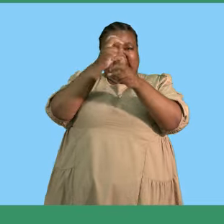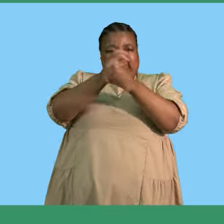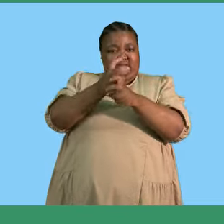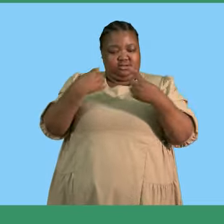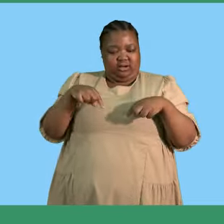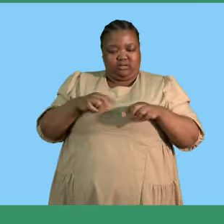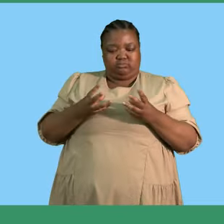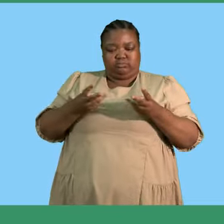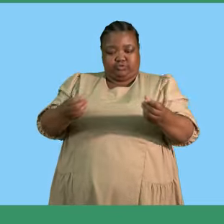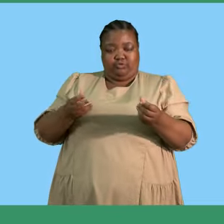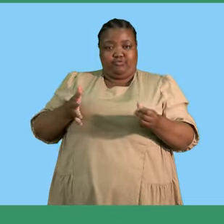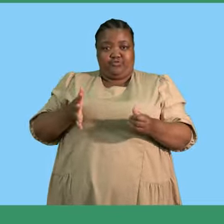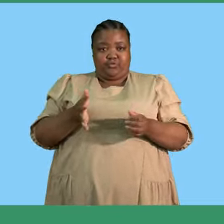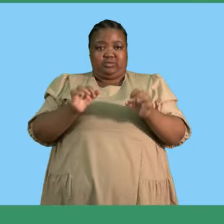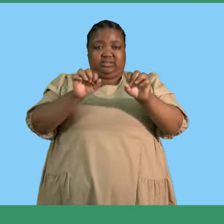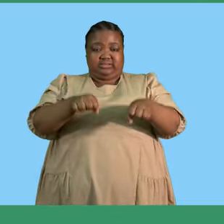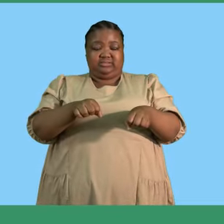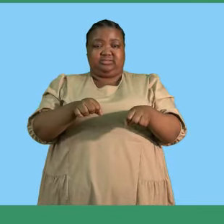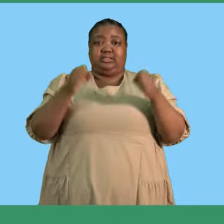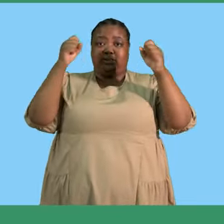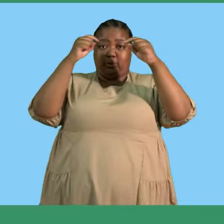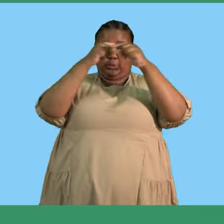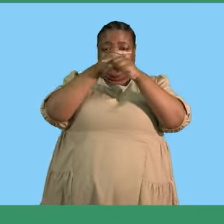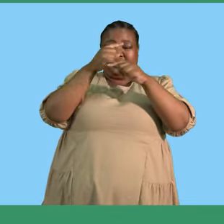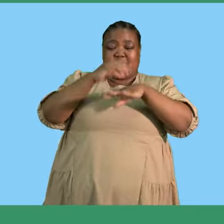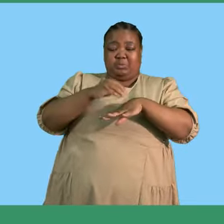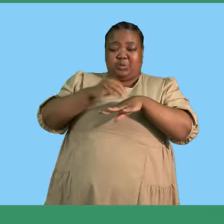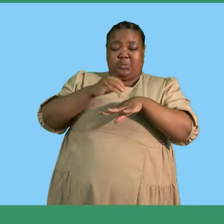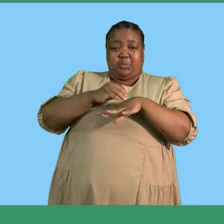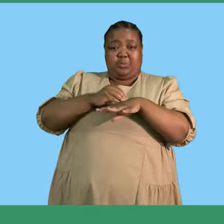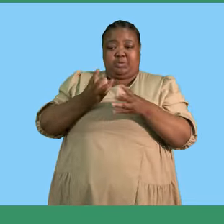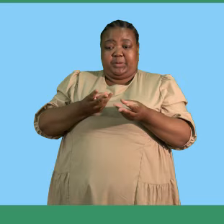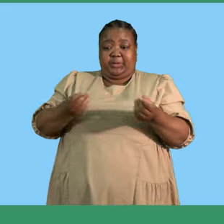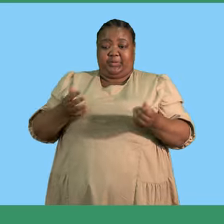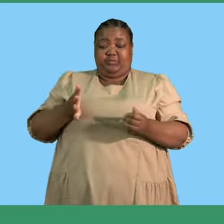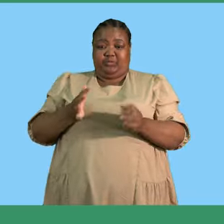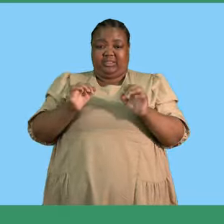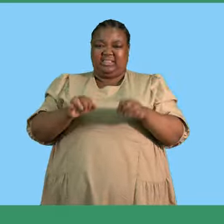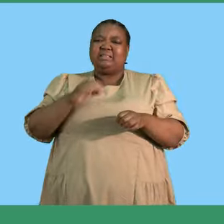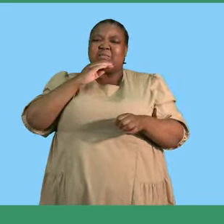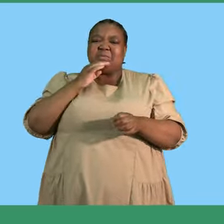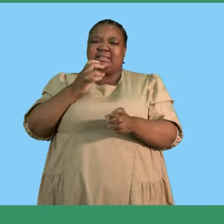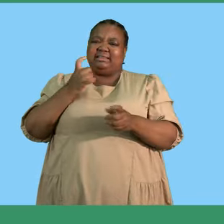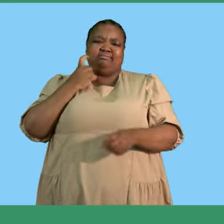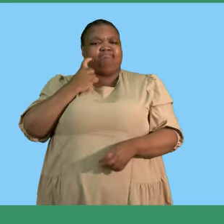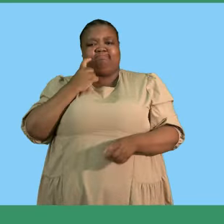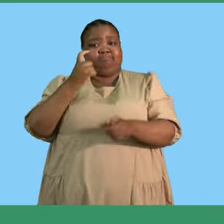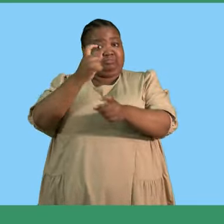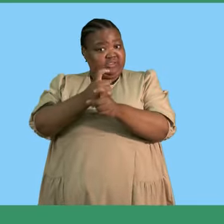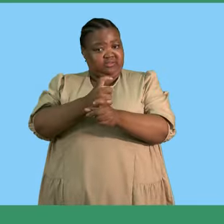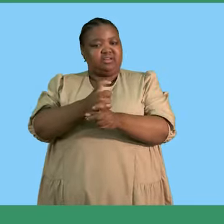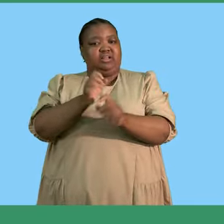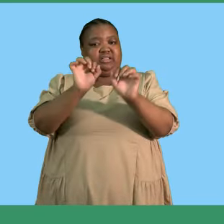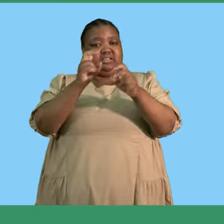complex problems. Now, because we are solving a complex problem, it is very difficult for us. Therefore, we